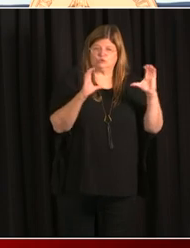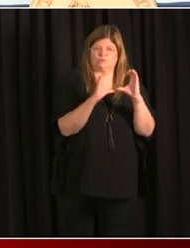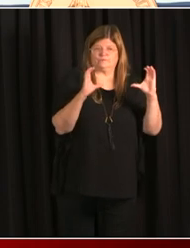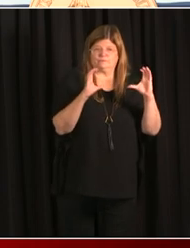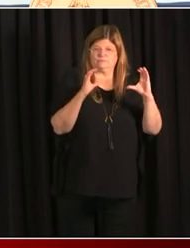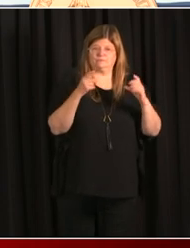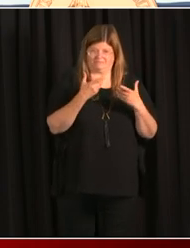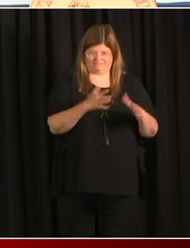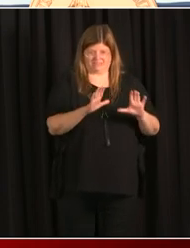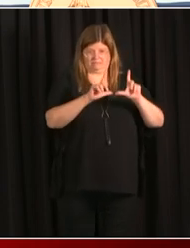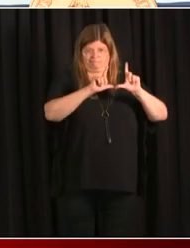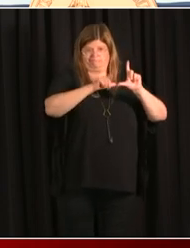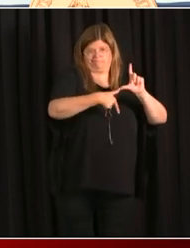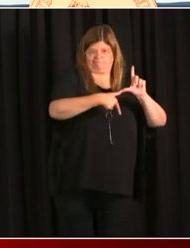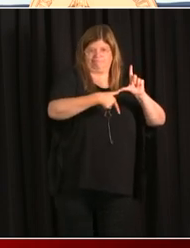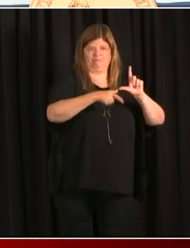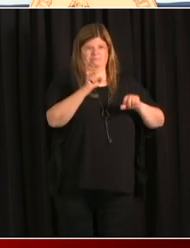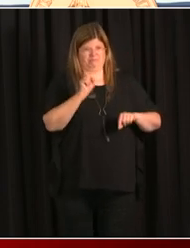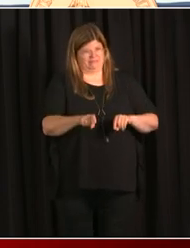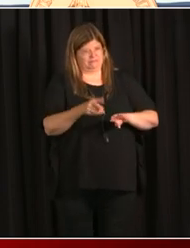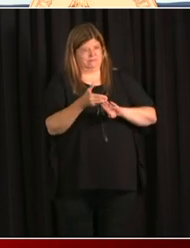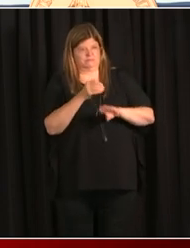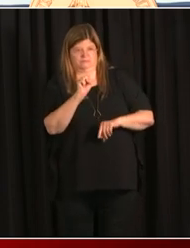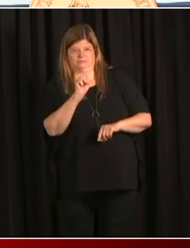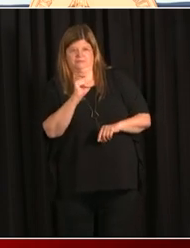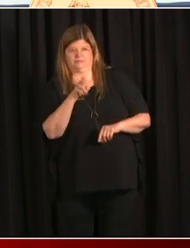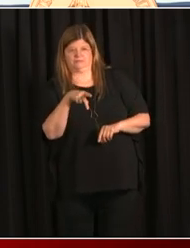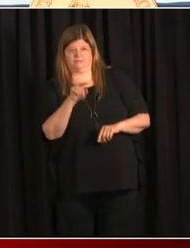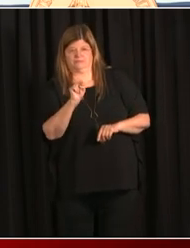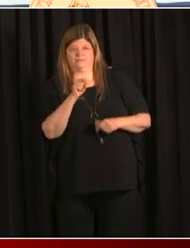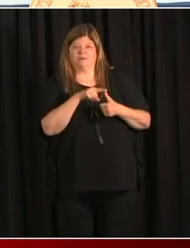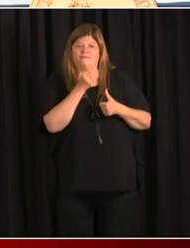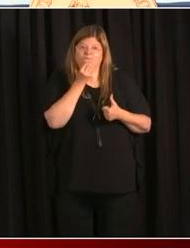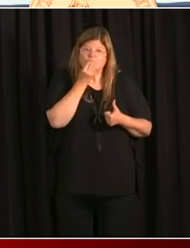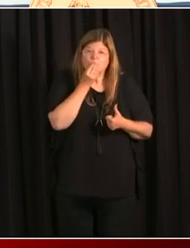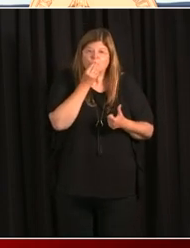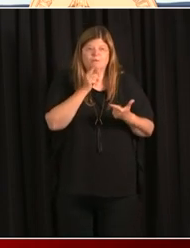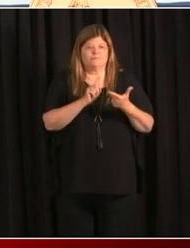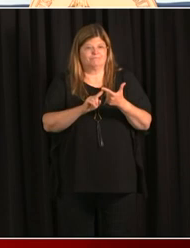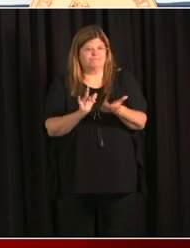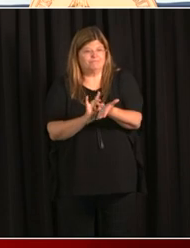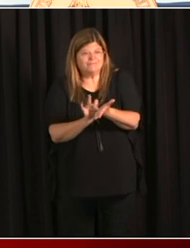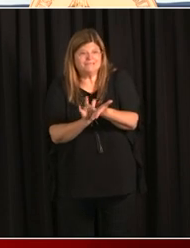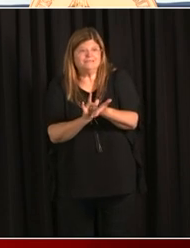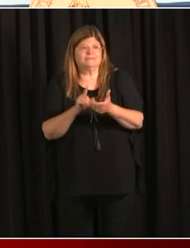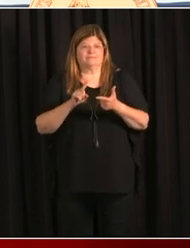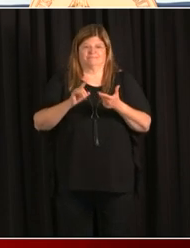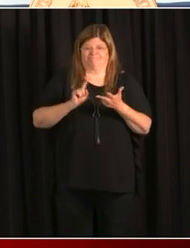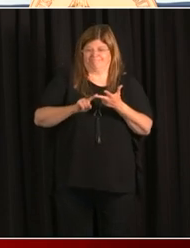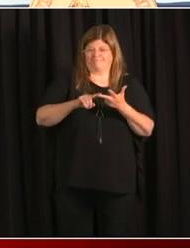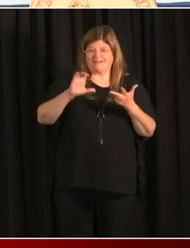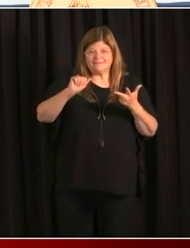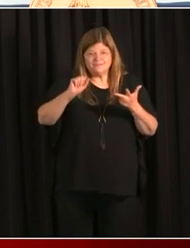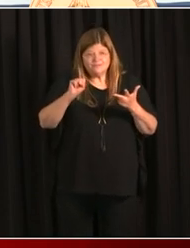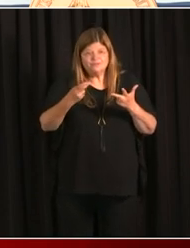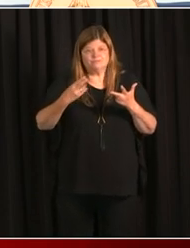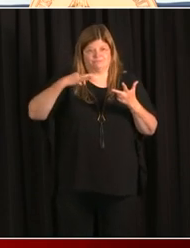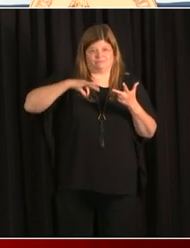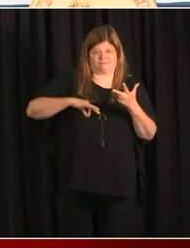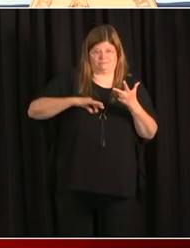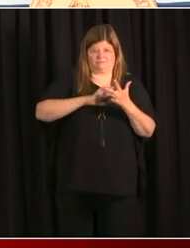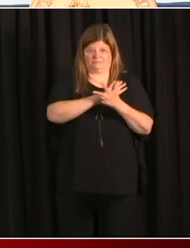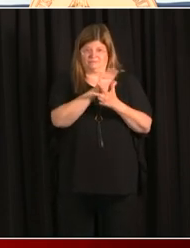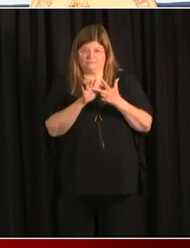a very helpful new technology tool. It's the DC Access mobile app to apply